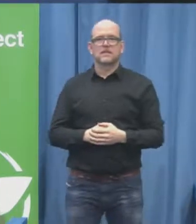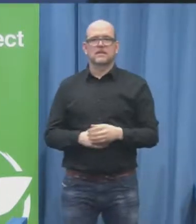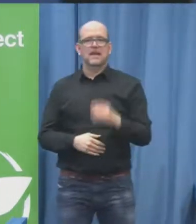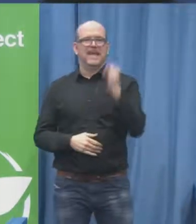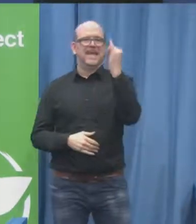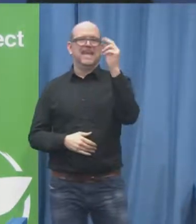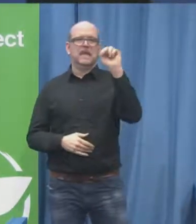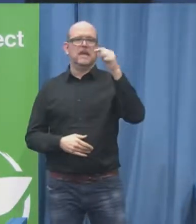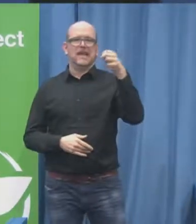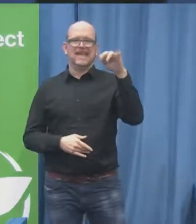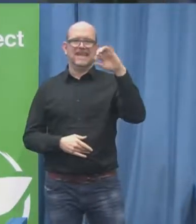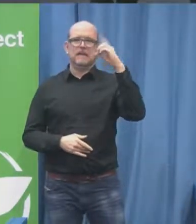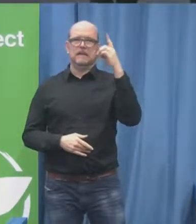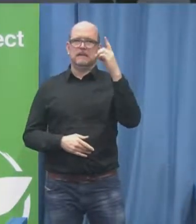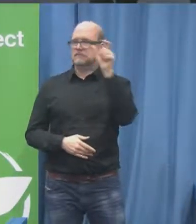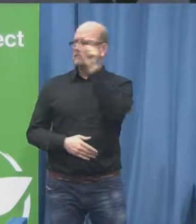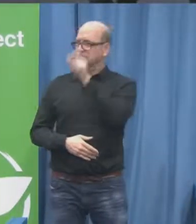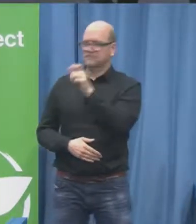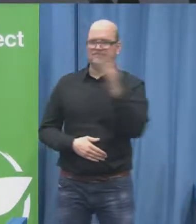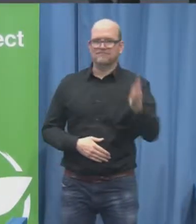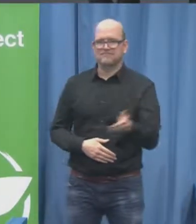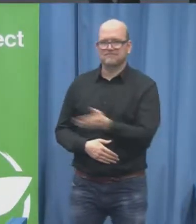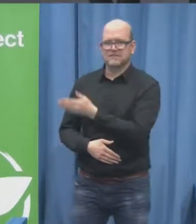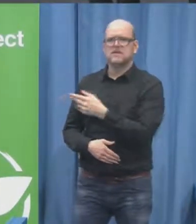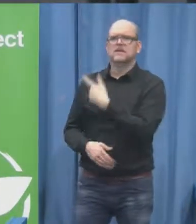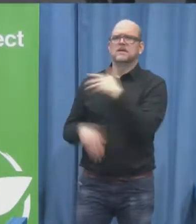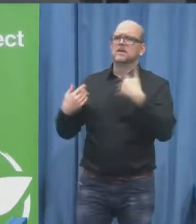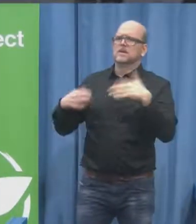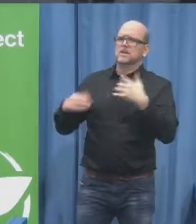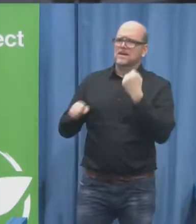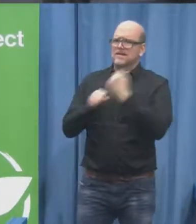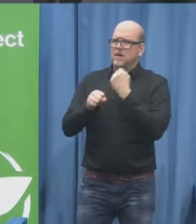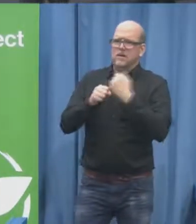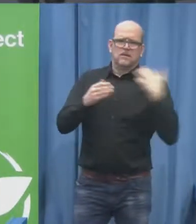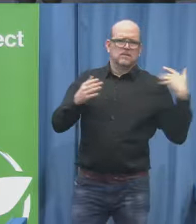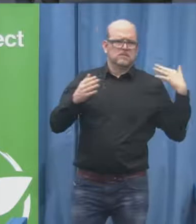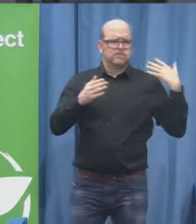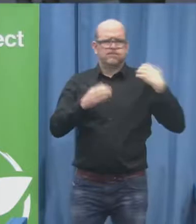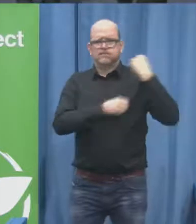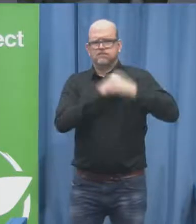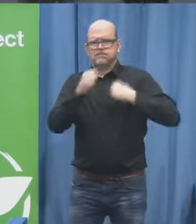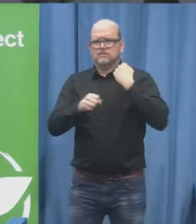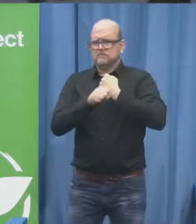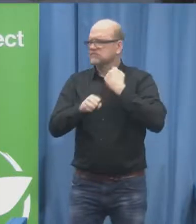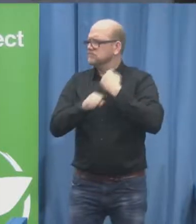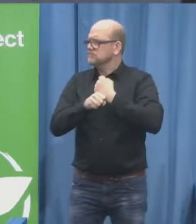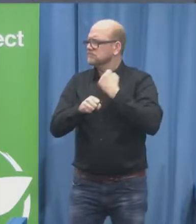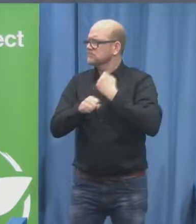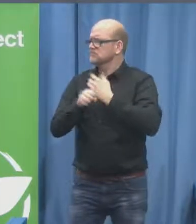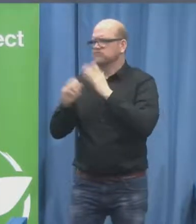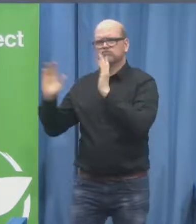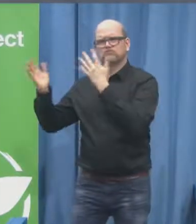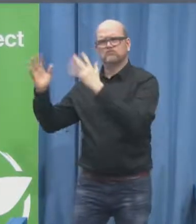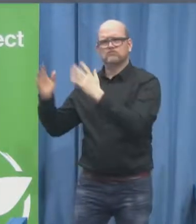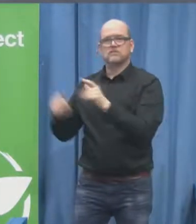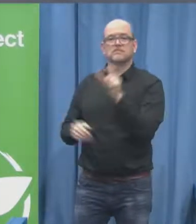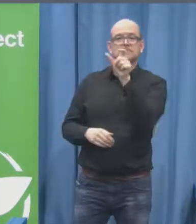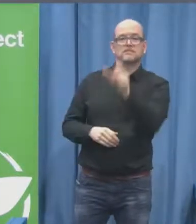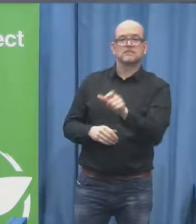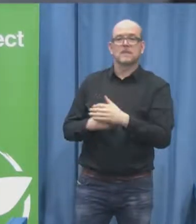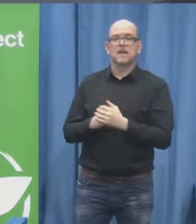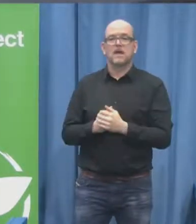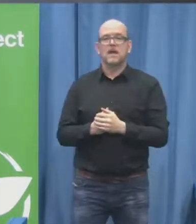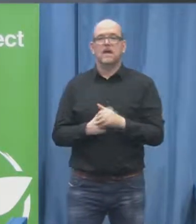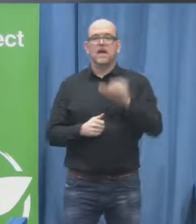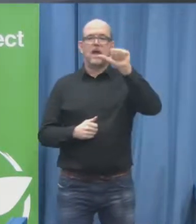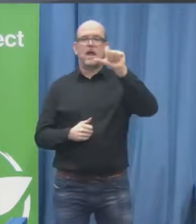The people who have worked so hard for years and years and years behind this. So, Ingrid, and where is lovely Alexander Vandal? Here we are.